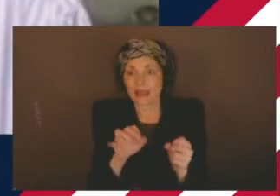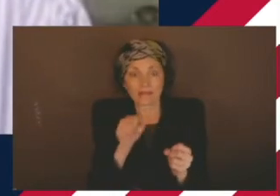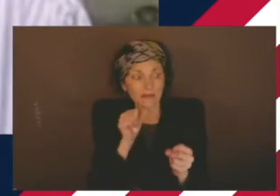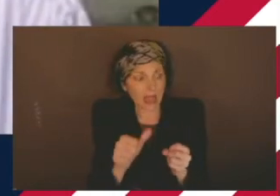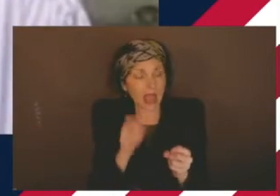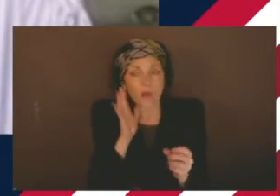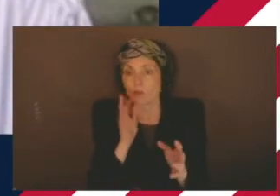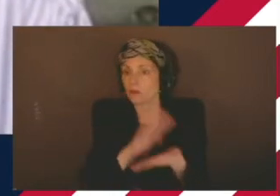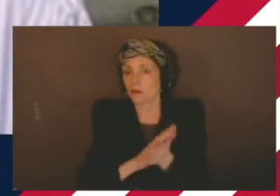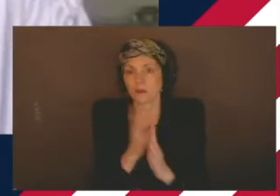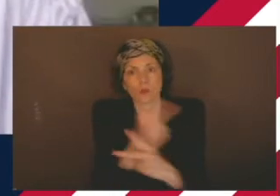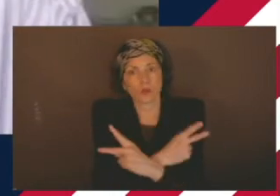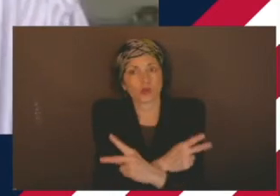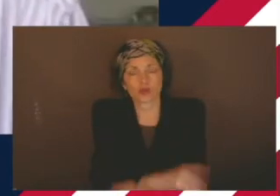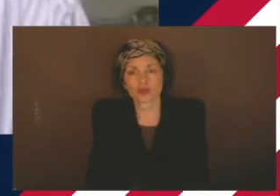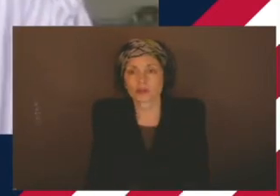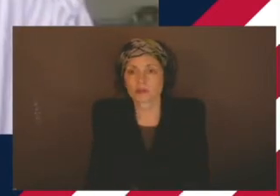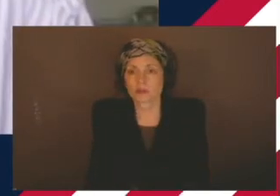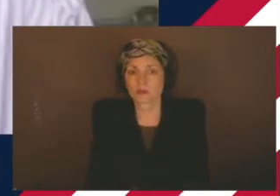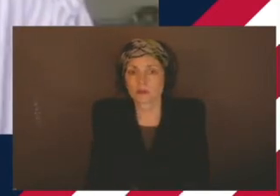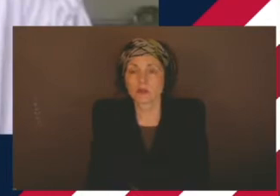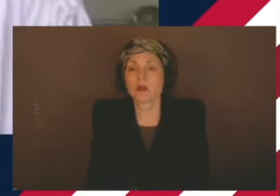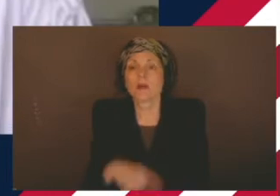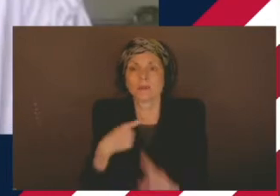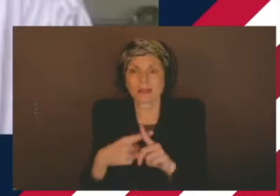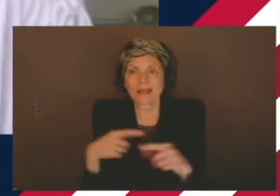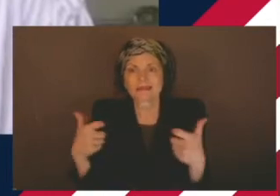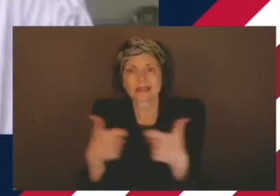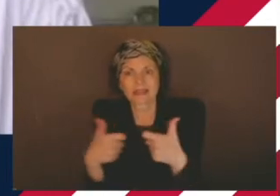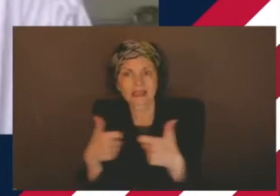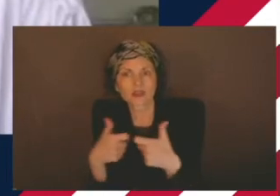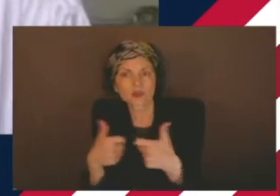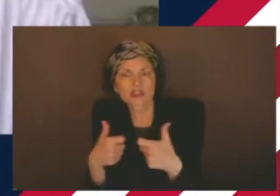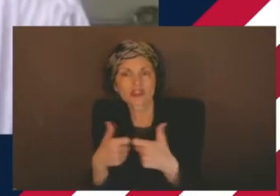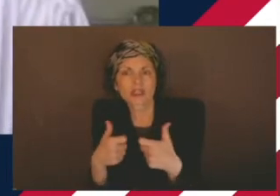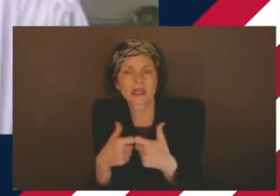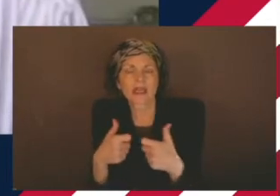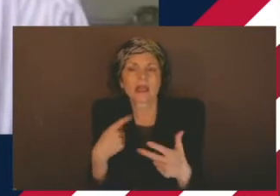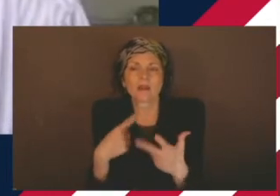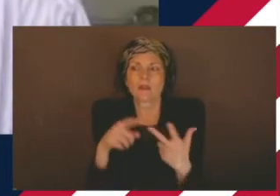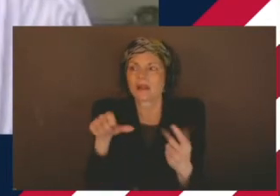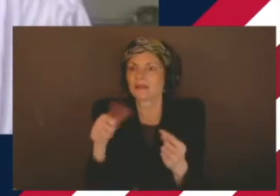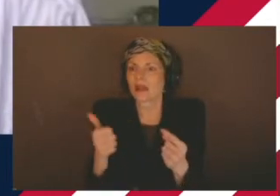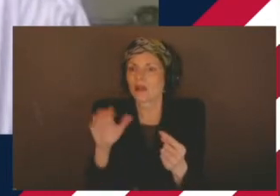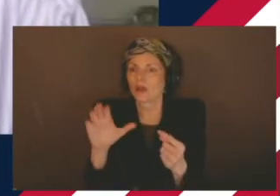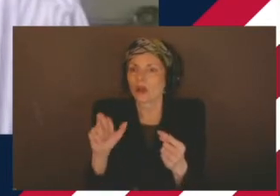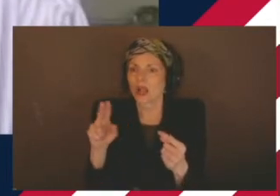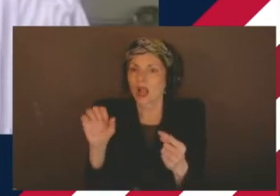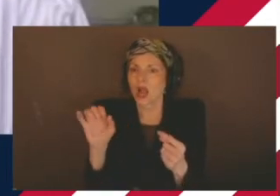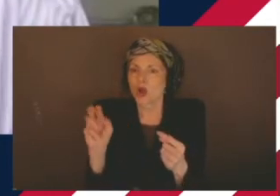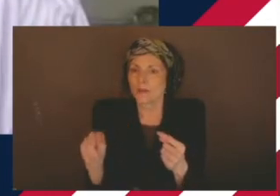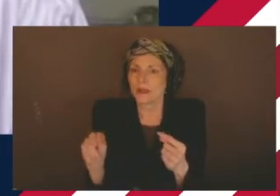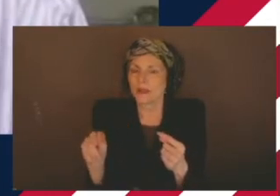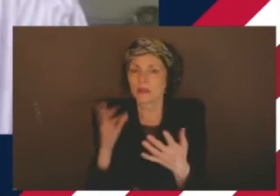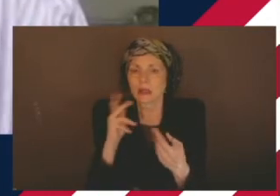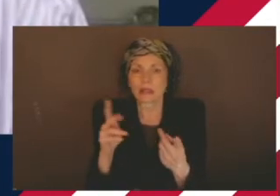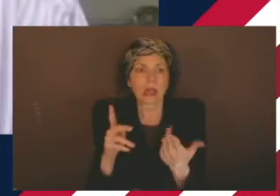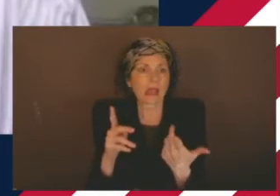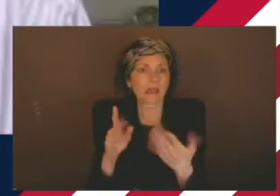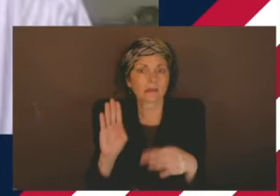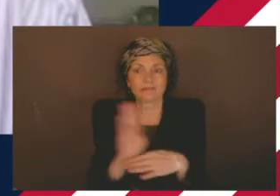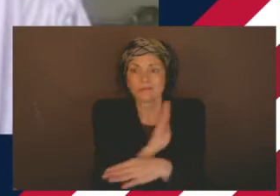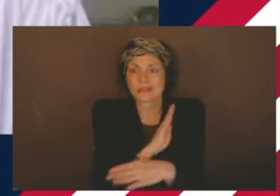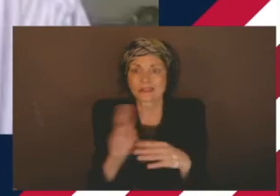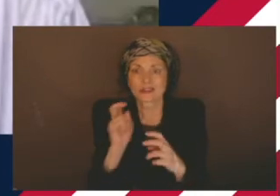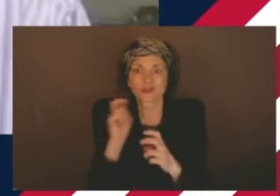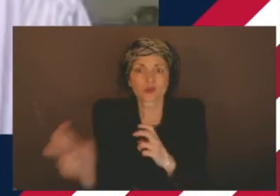will address electricity emissions and those from harder to decarbonize sectors like industry, transportation, and agriculture, and